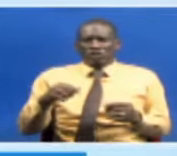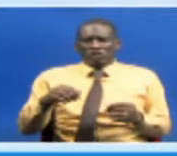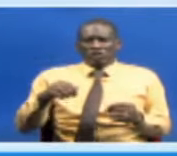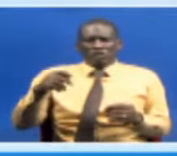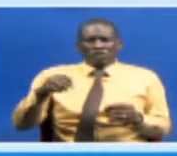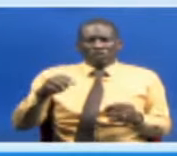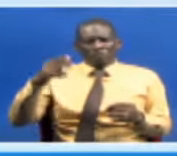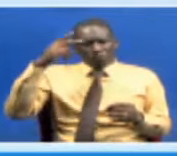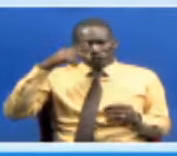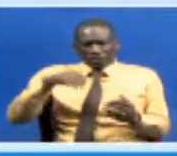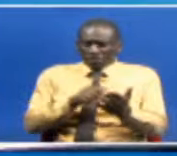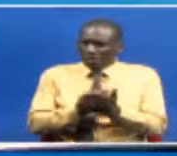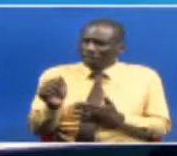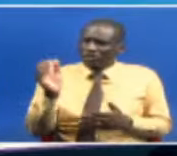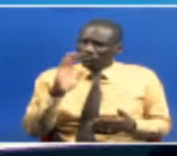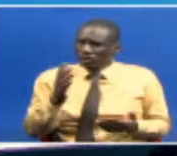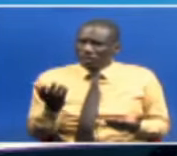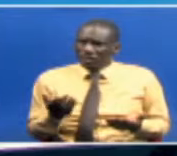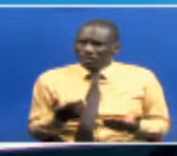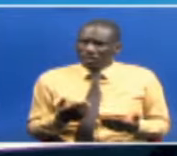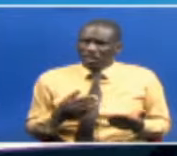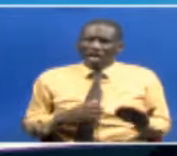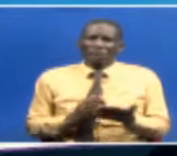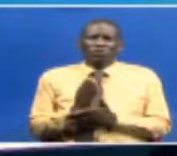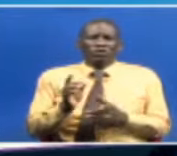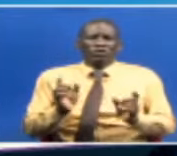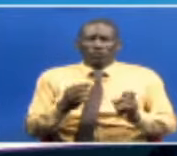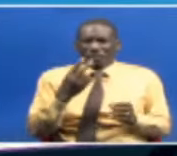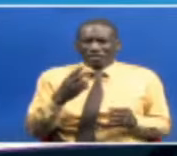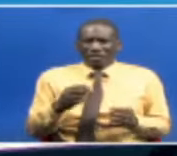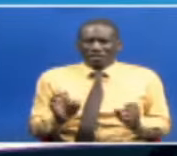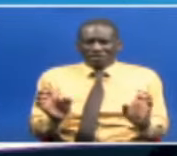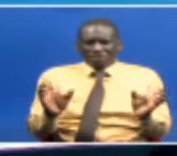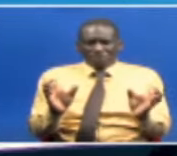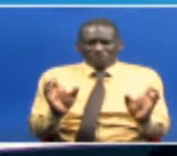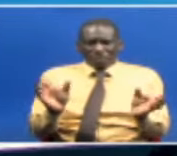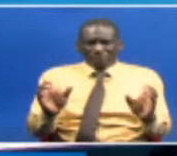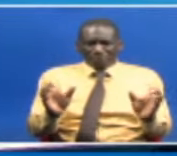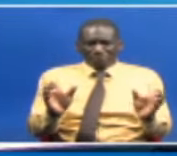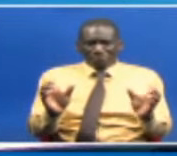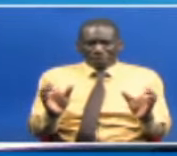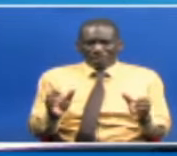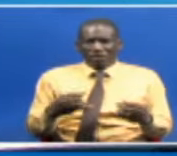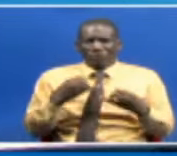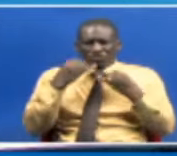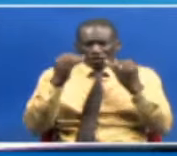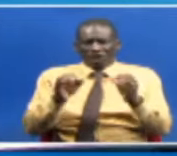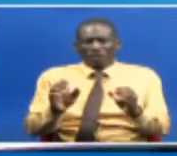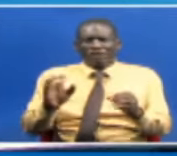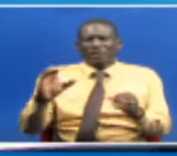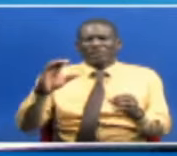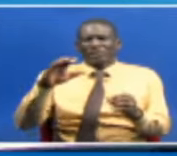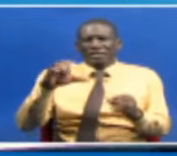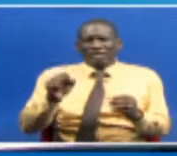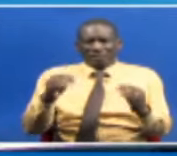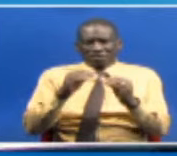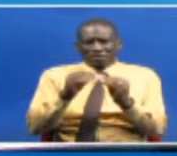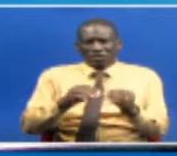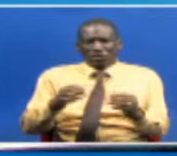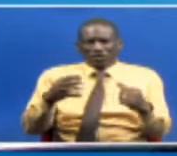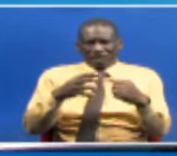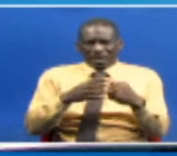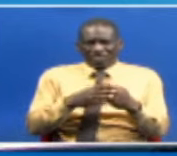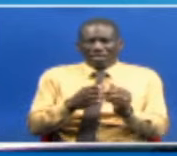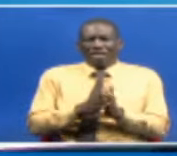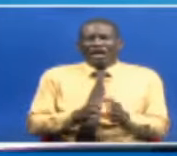published yet? I'm sure you did see a press release after the cabinet meeting, yes, of 9th. Yes. And the president has asked that he